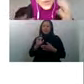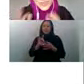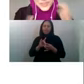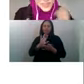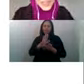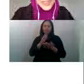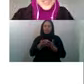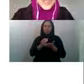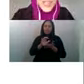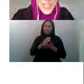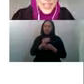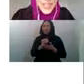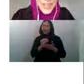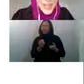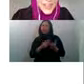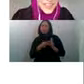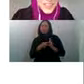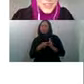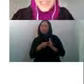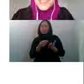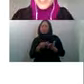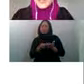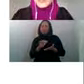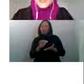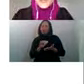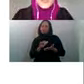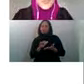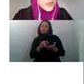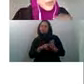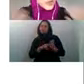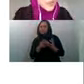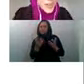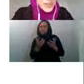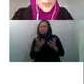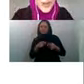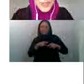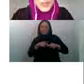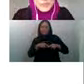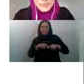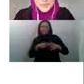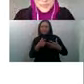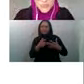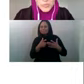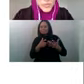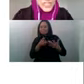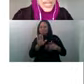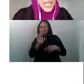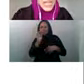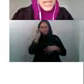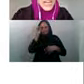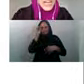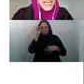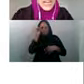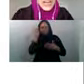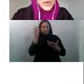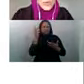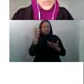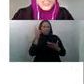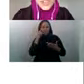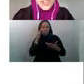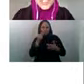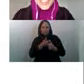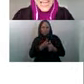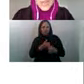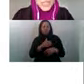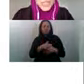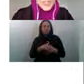And how wealth is defined depends on sort of the school of thought you follow. But we